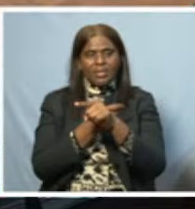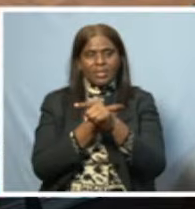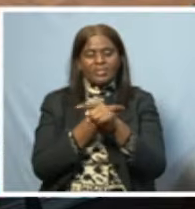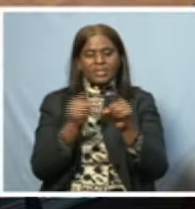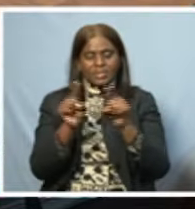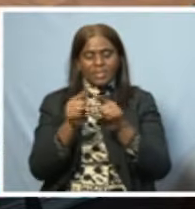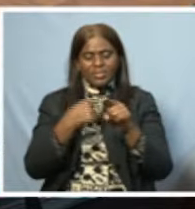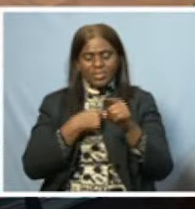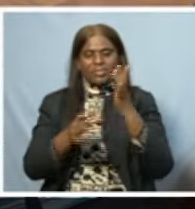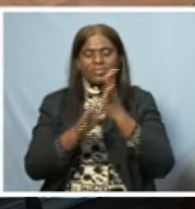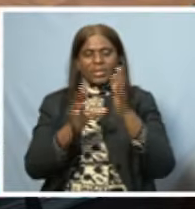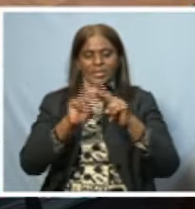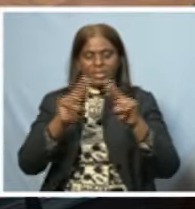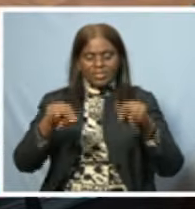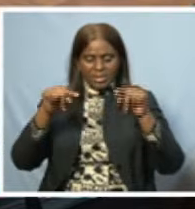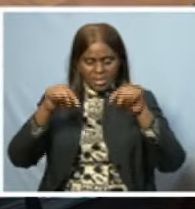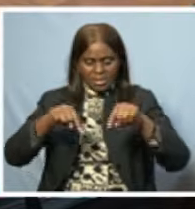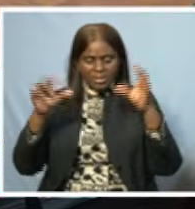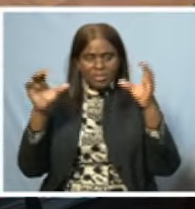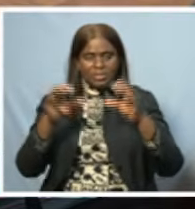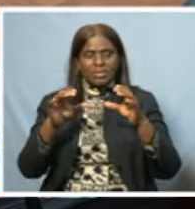And I'm the Vice Chair of the committee.